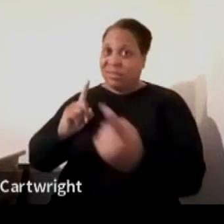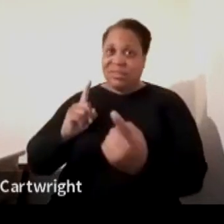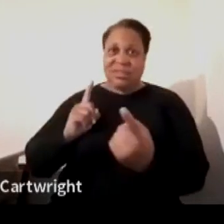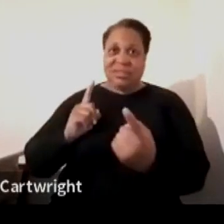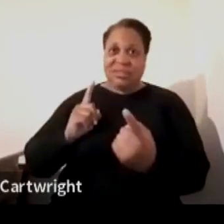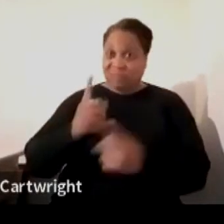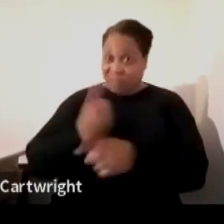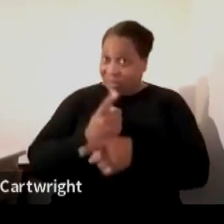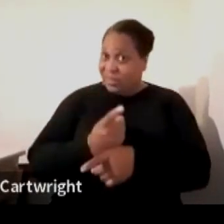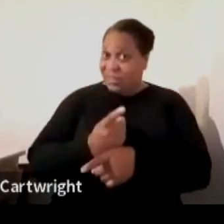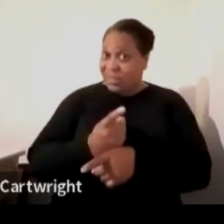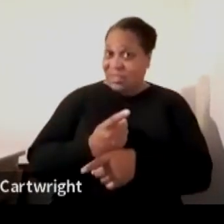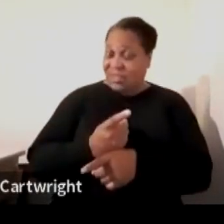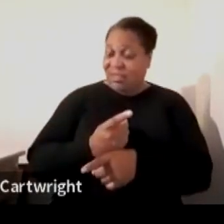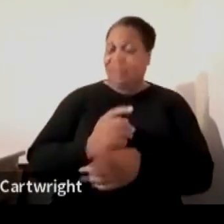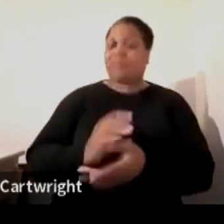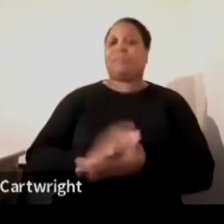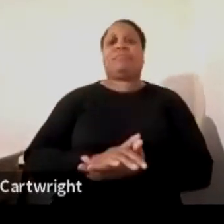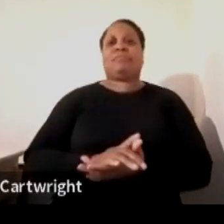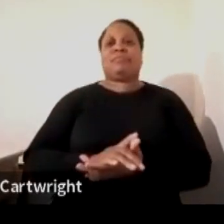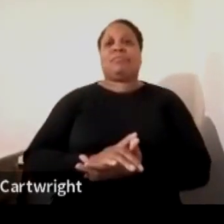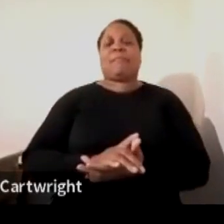correct? So